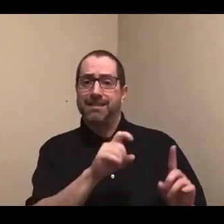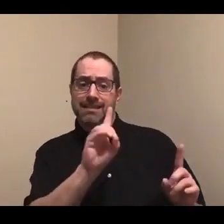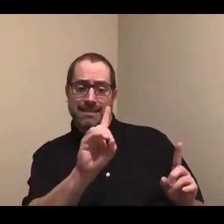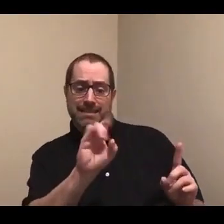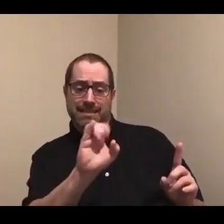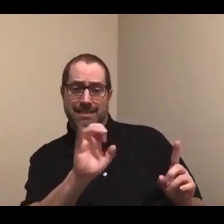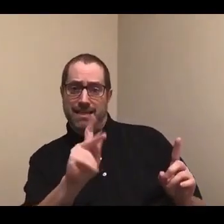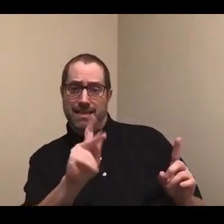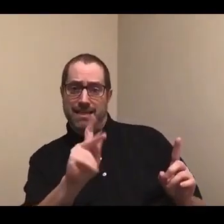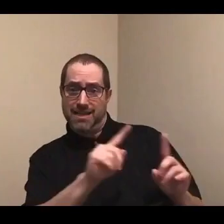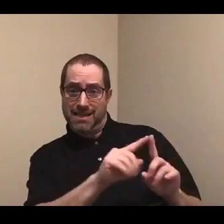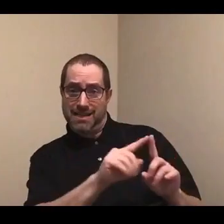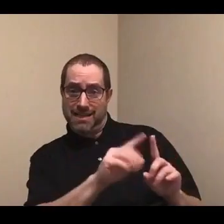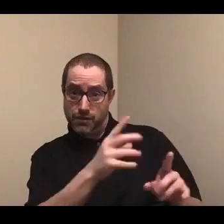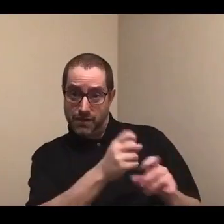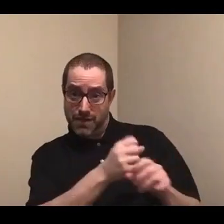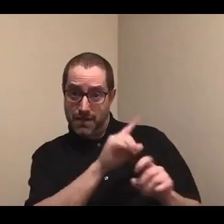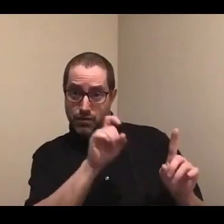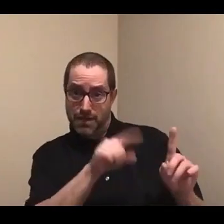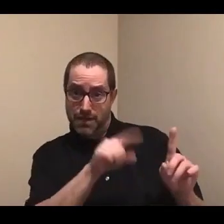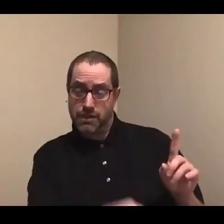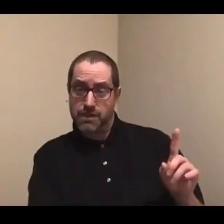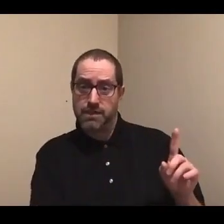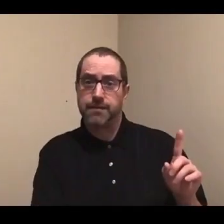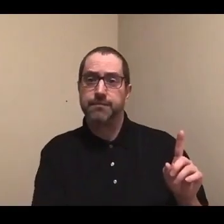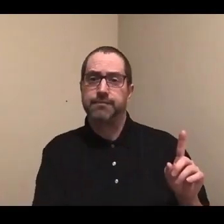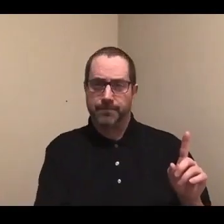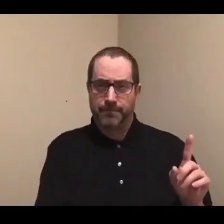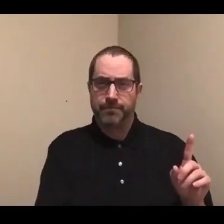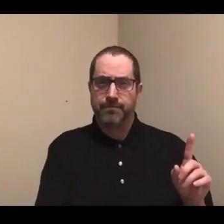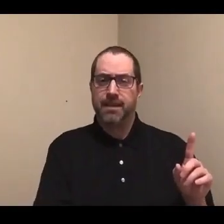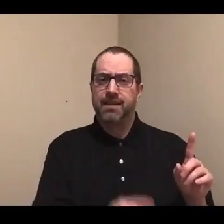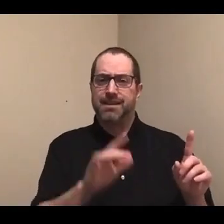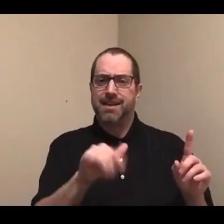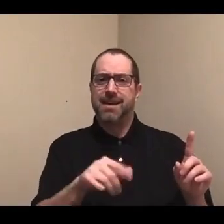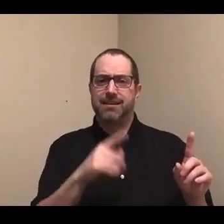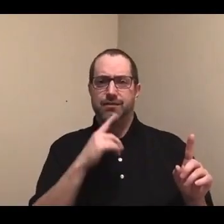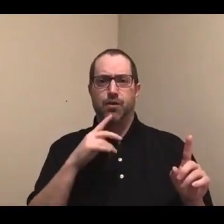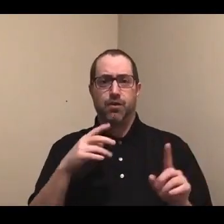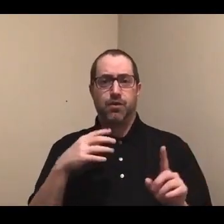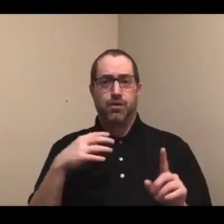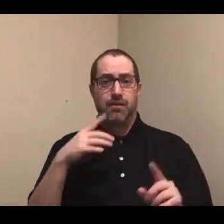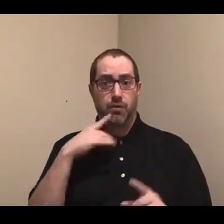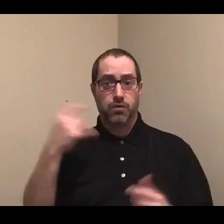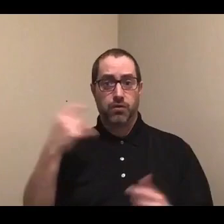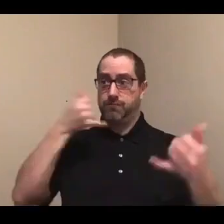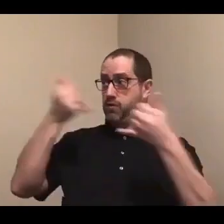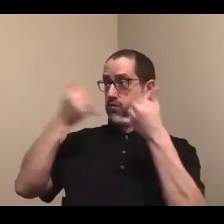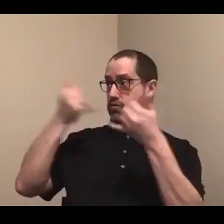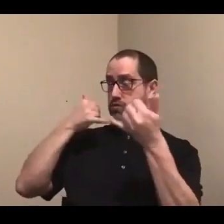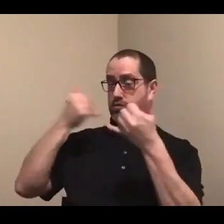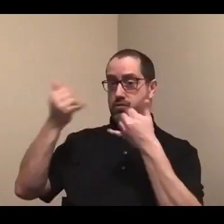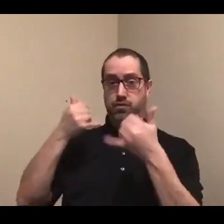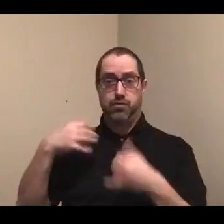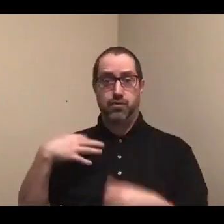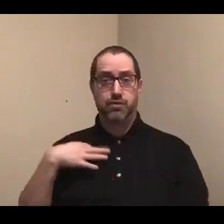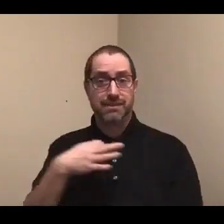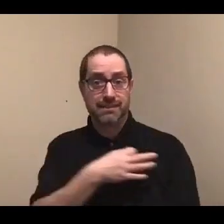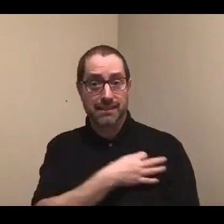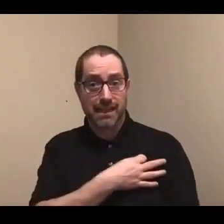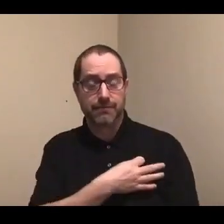hear it? Yeah, it was regarding the staffing for the booking office online or through the call-in